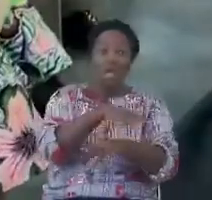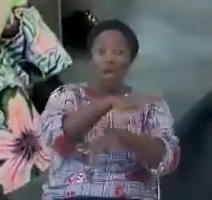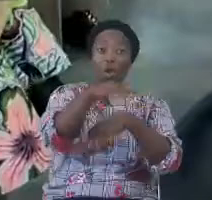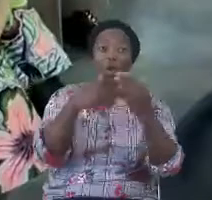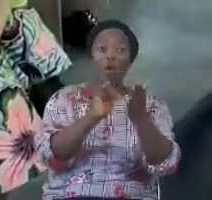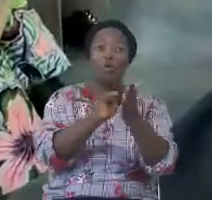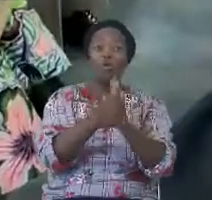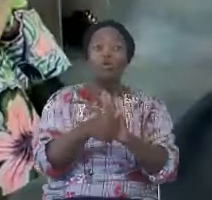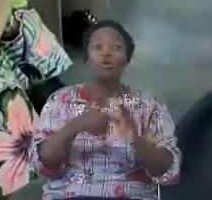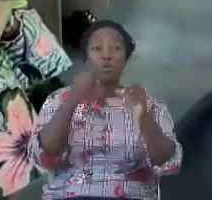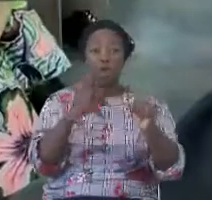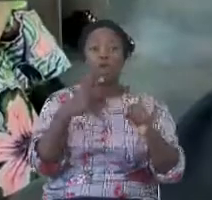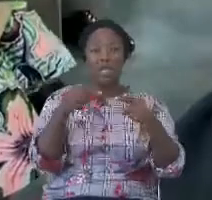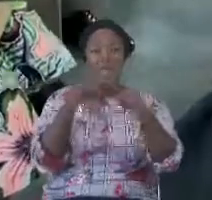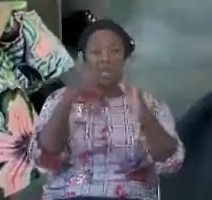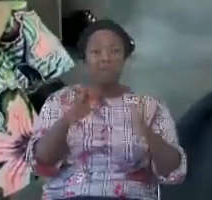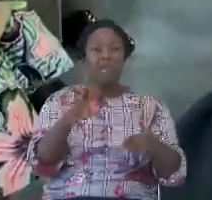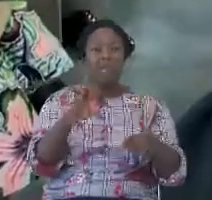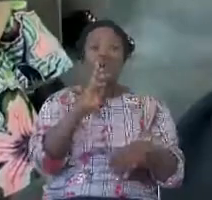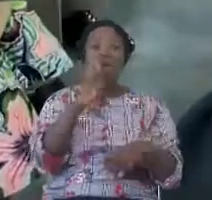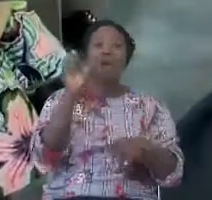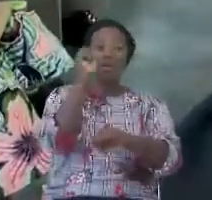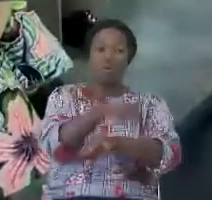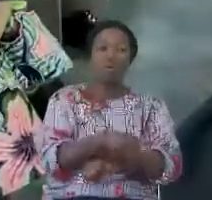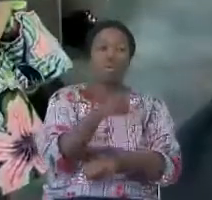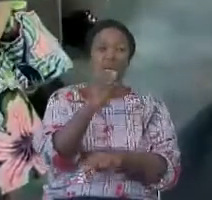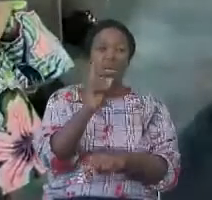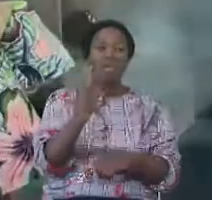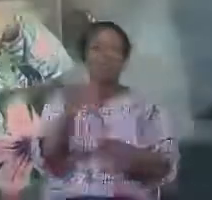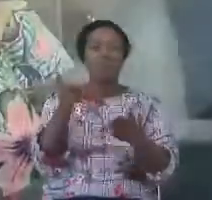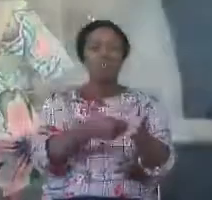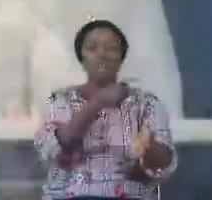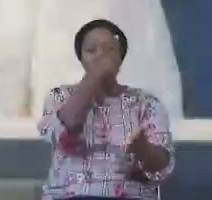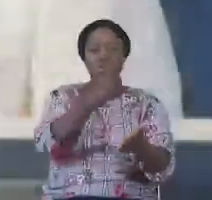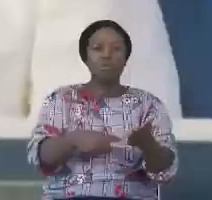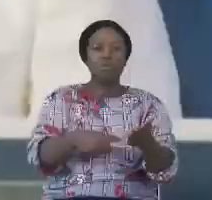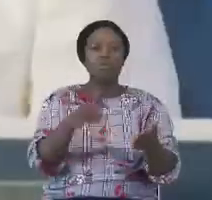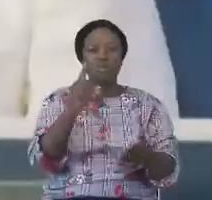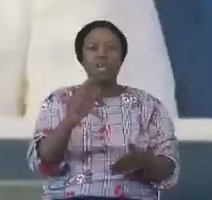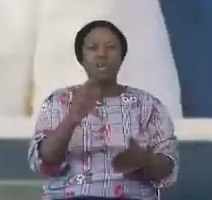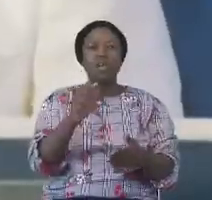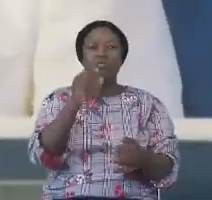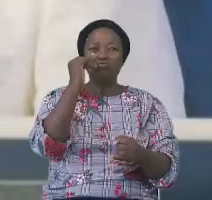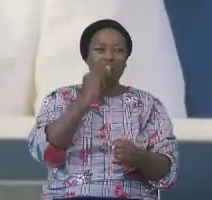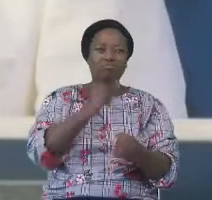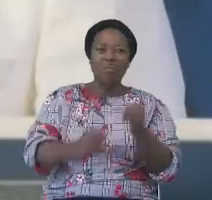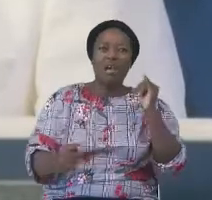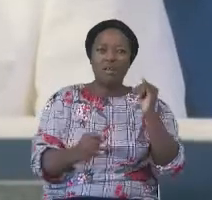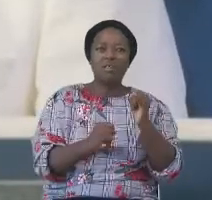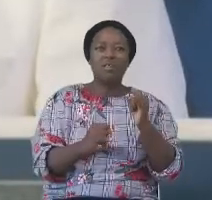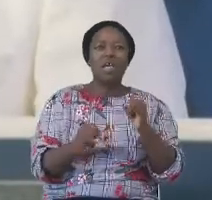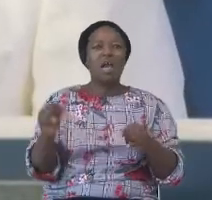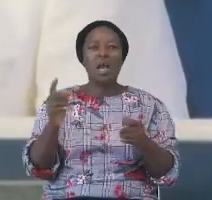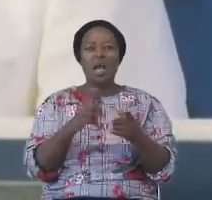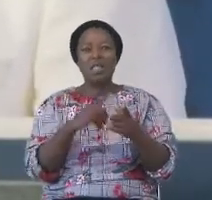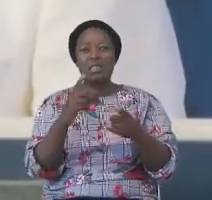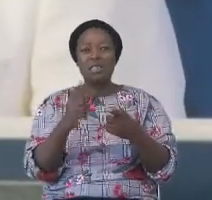and because they are triumph all those powers of the enemy they are conquered